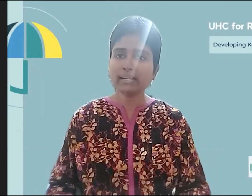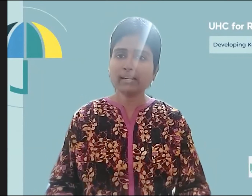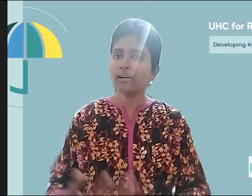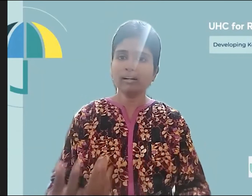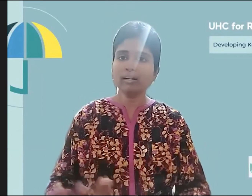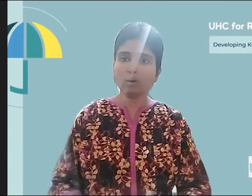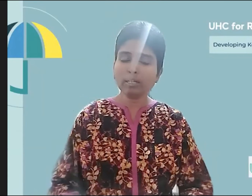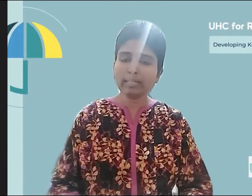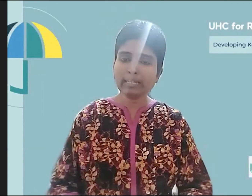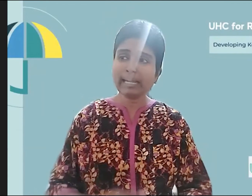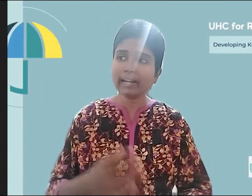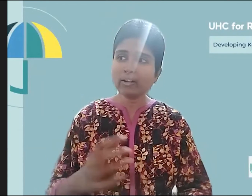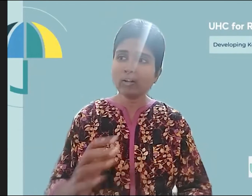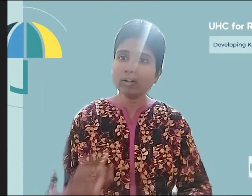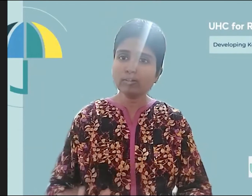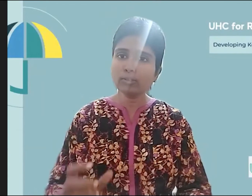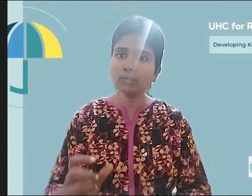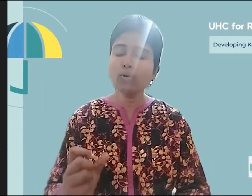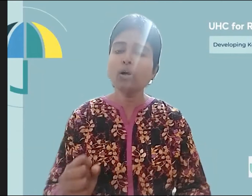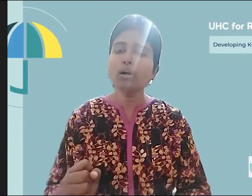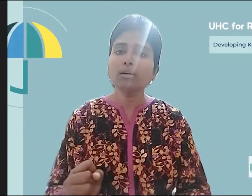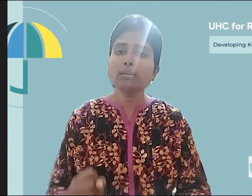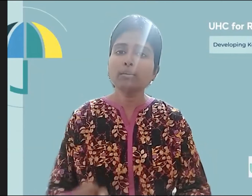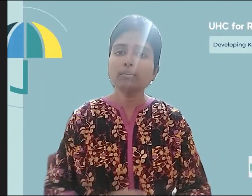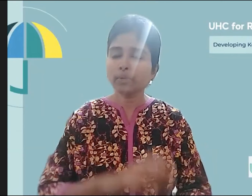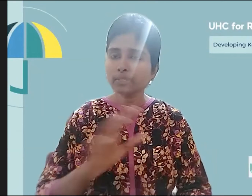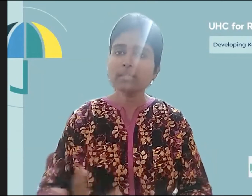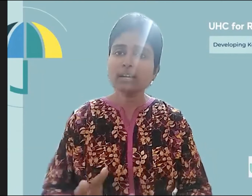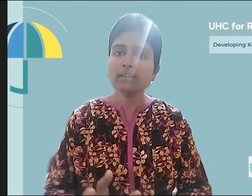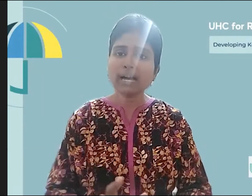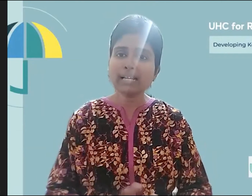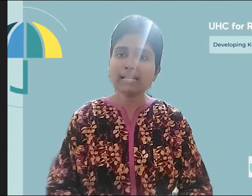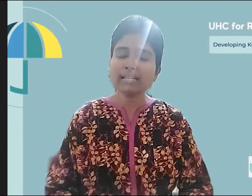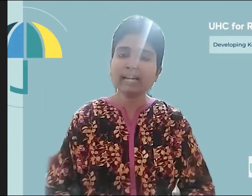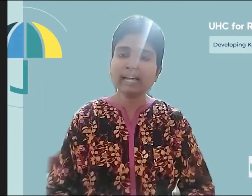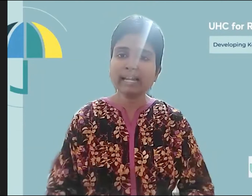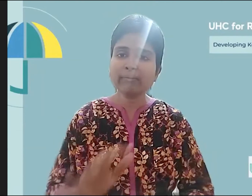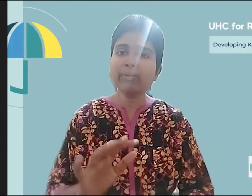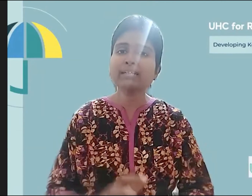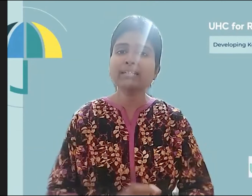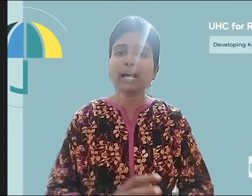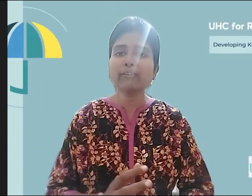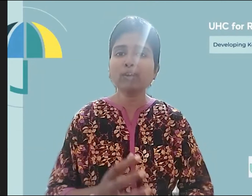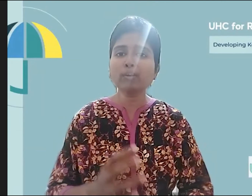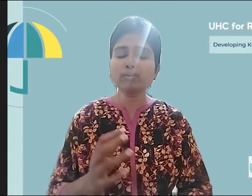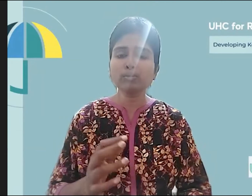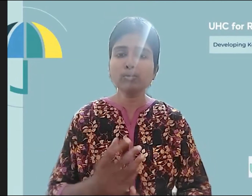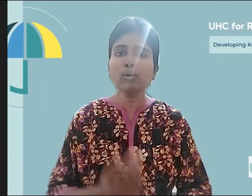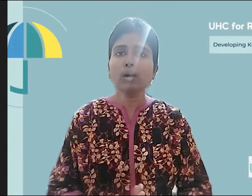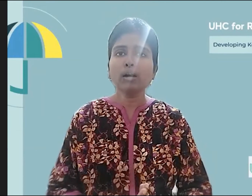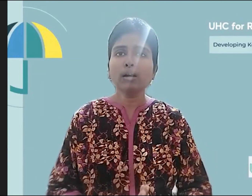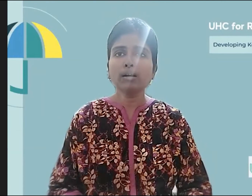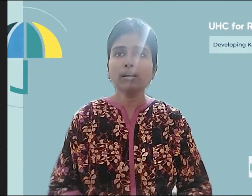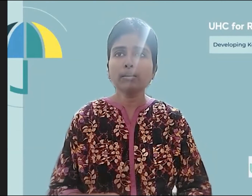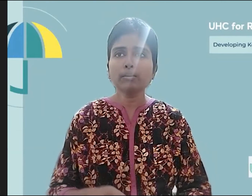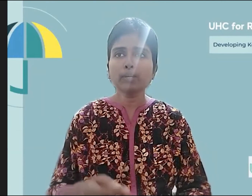entitlements and all that, and also to serve as an advocacy platform to